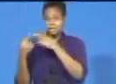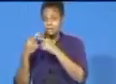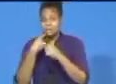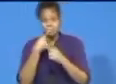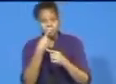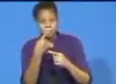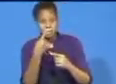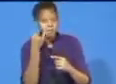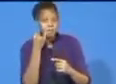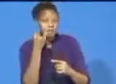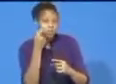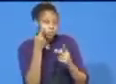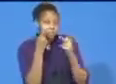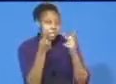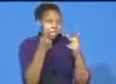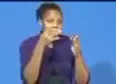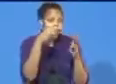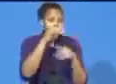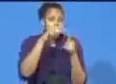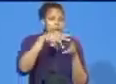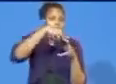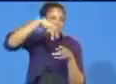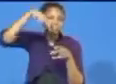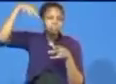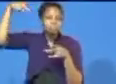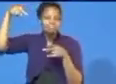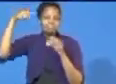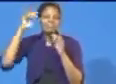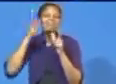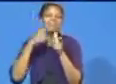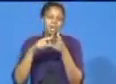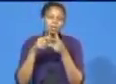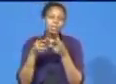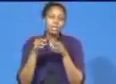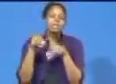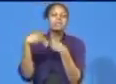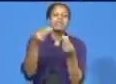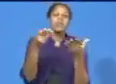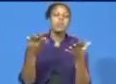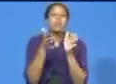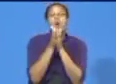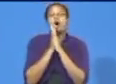you see me when I'm going up, then you'll get what you asked for.